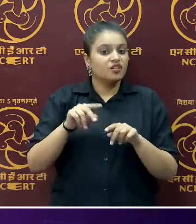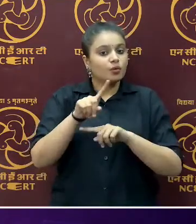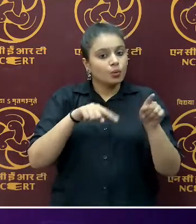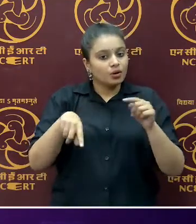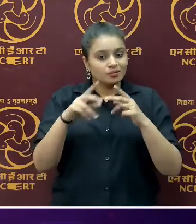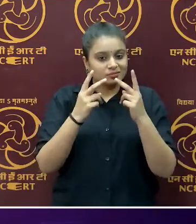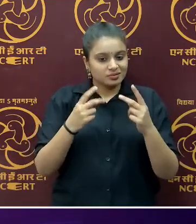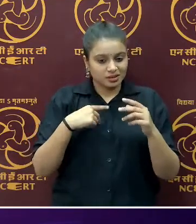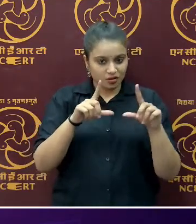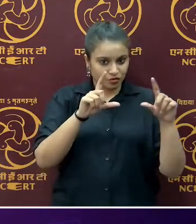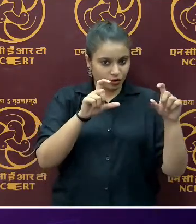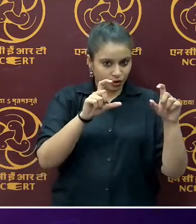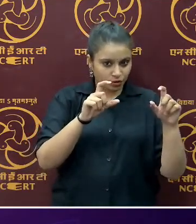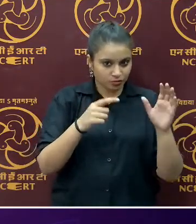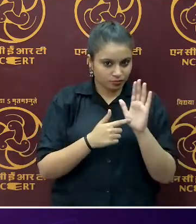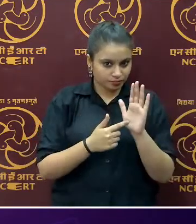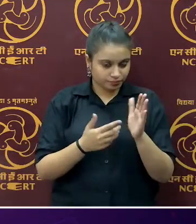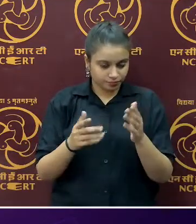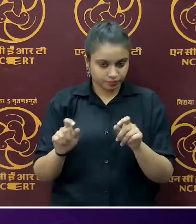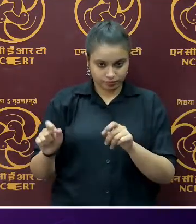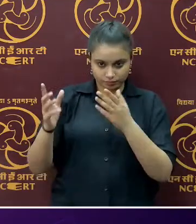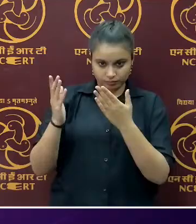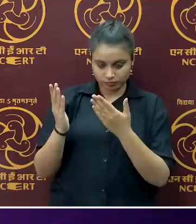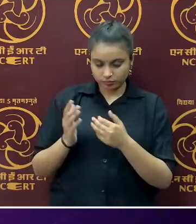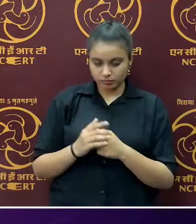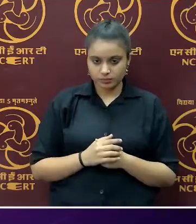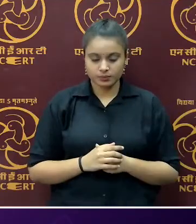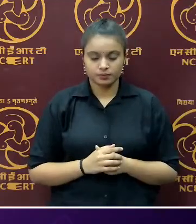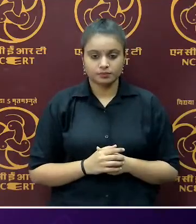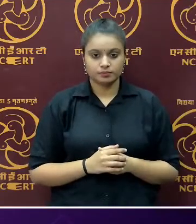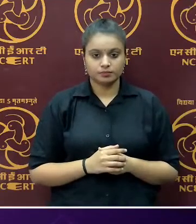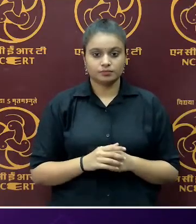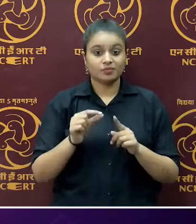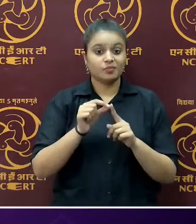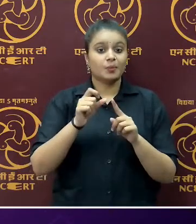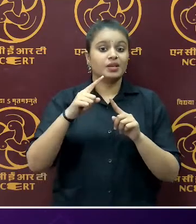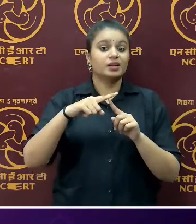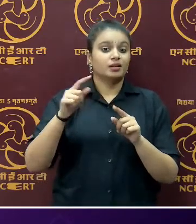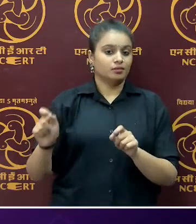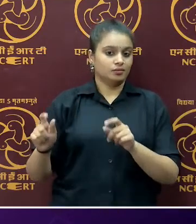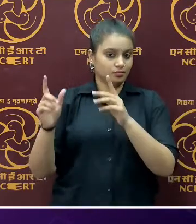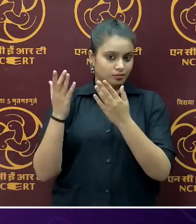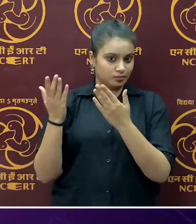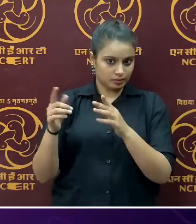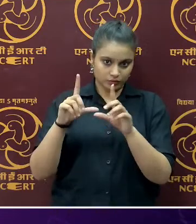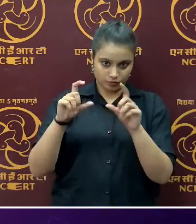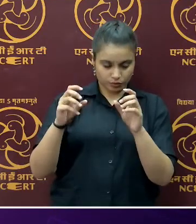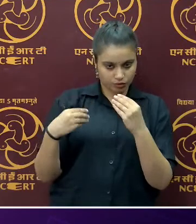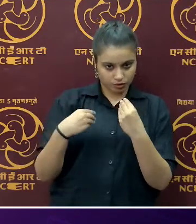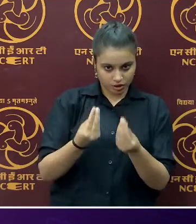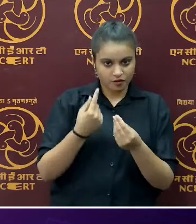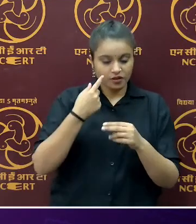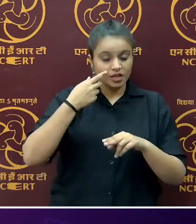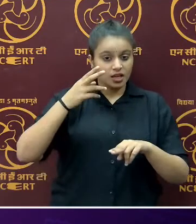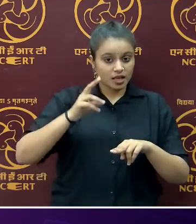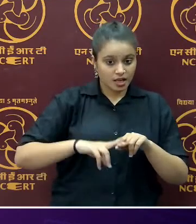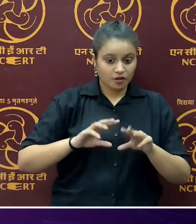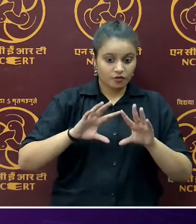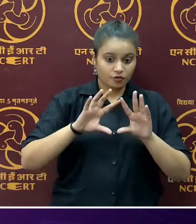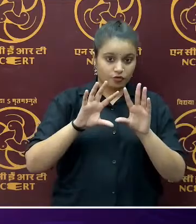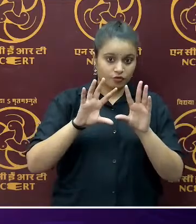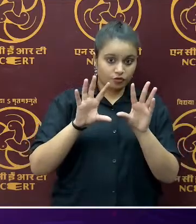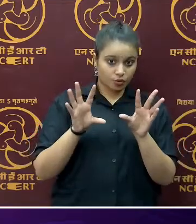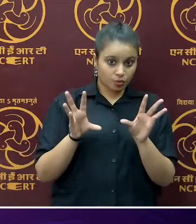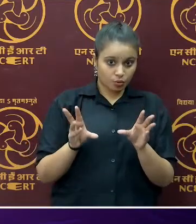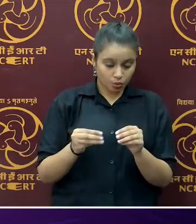see in the picture that is given in the slide that if the holes are at